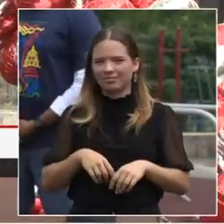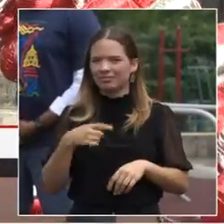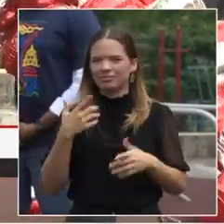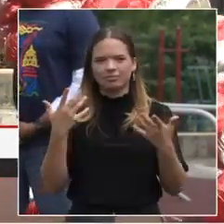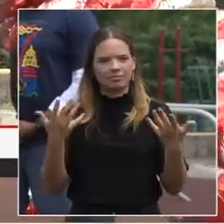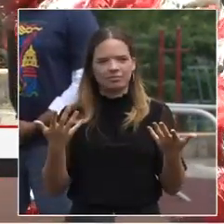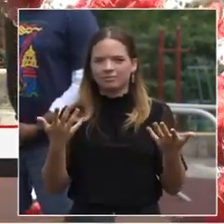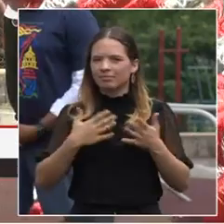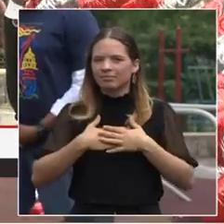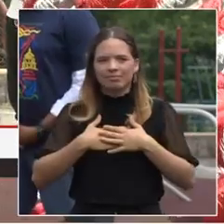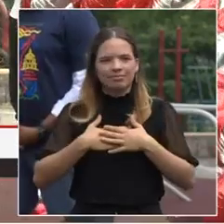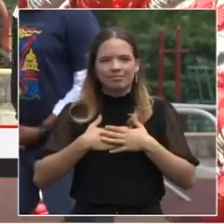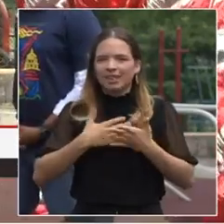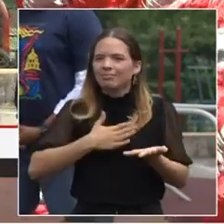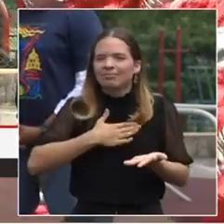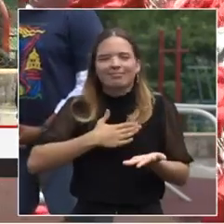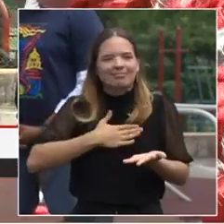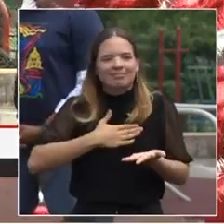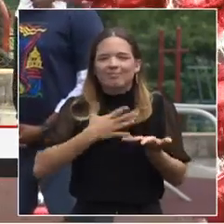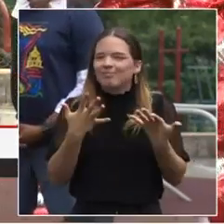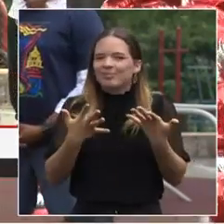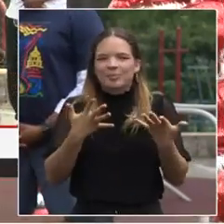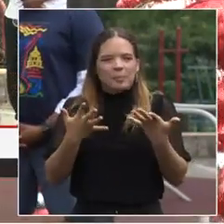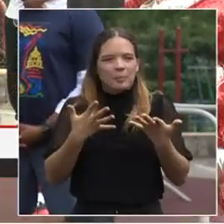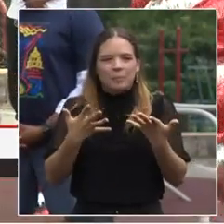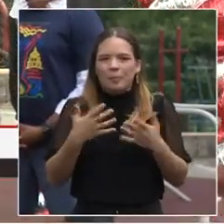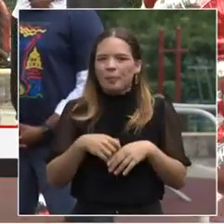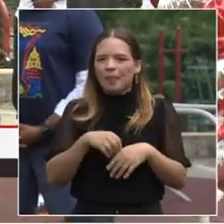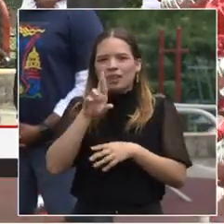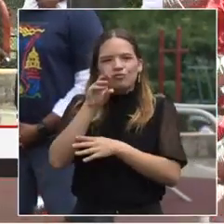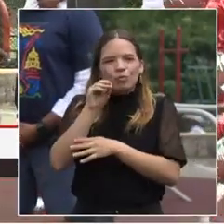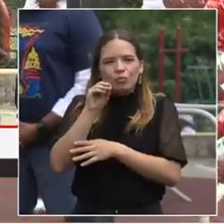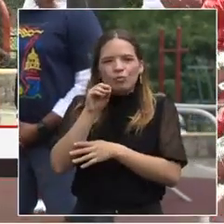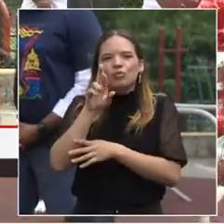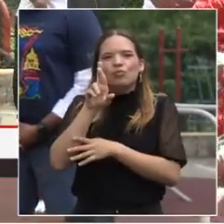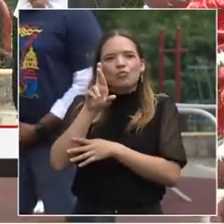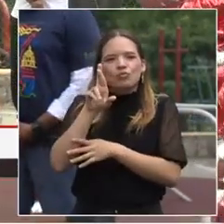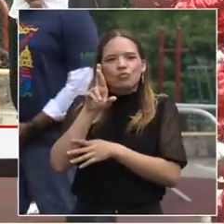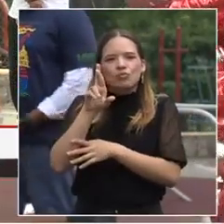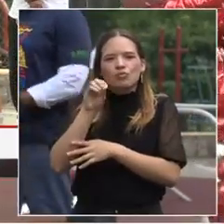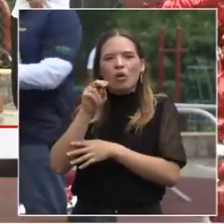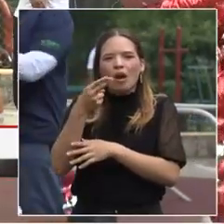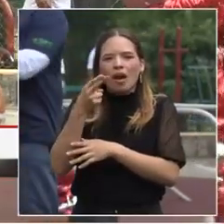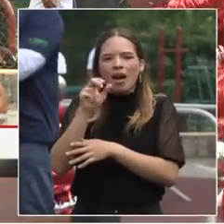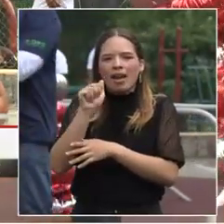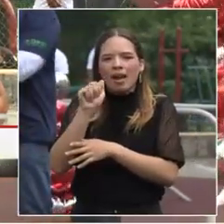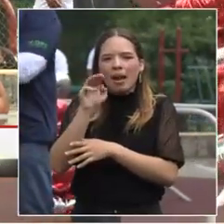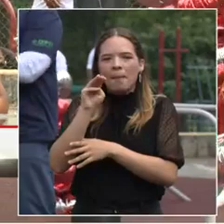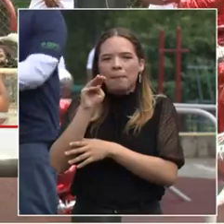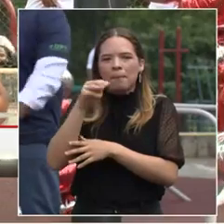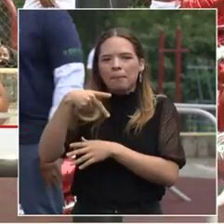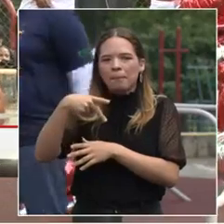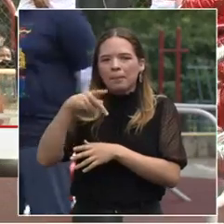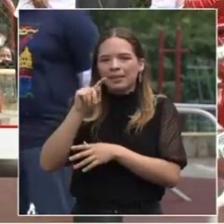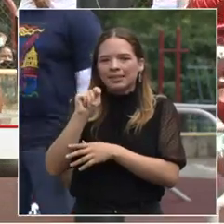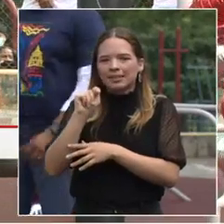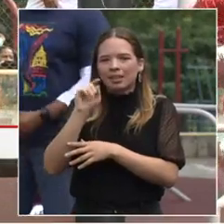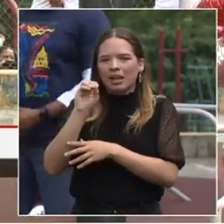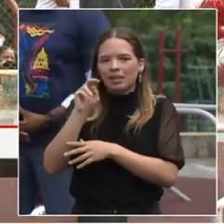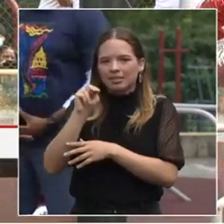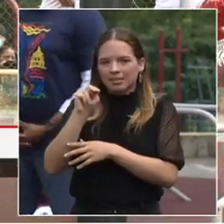pleased that our state rep, Ron Hampton, is Ron Hampton here? There he is, right in the front. It's good to see